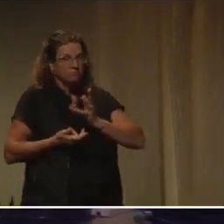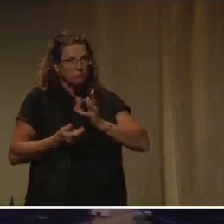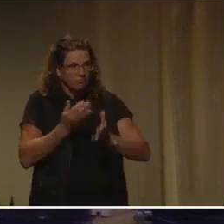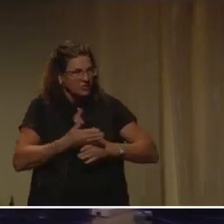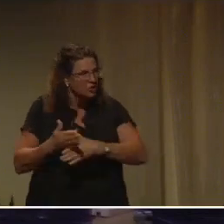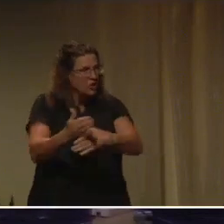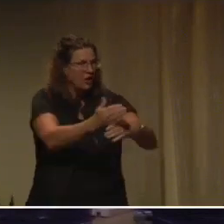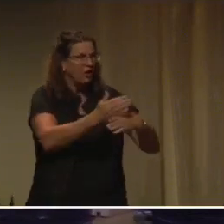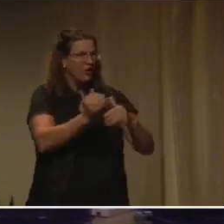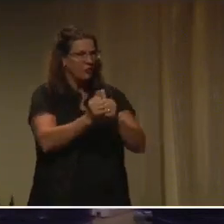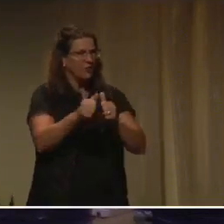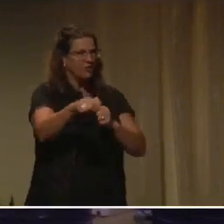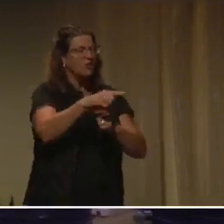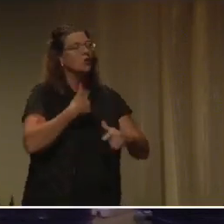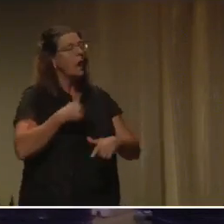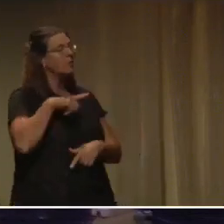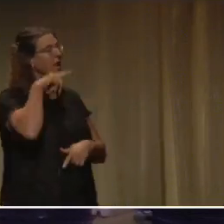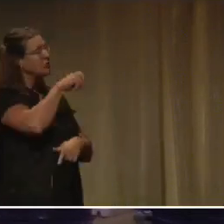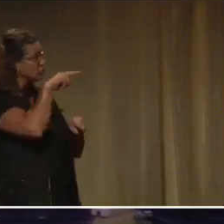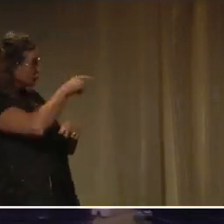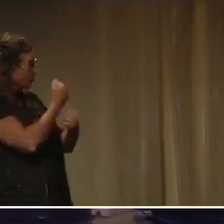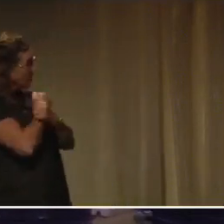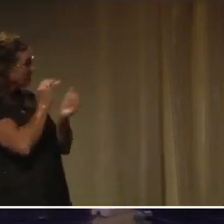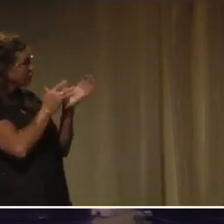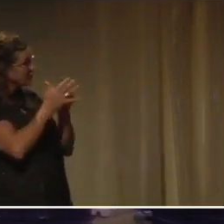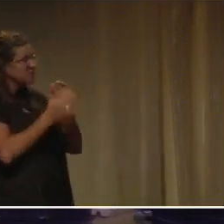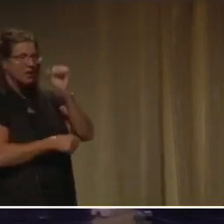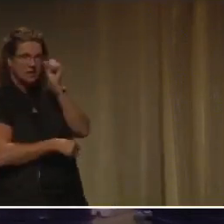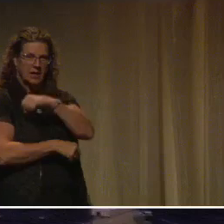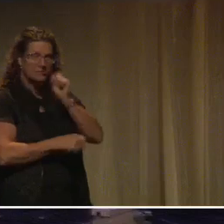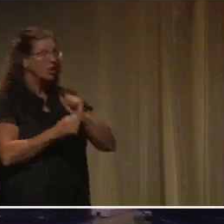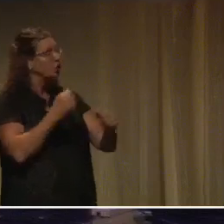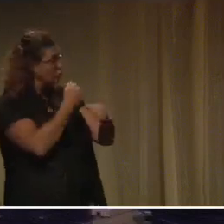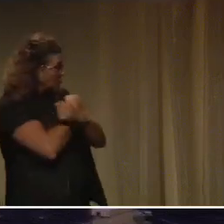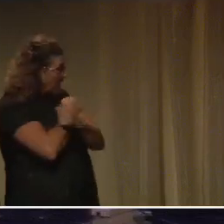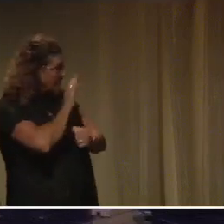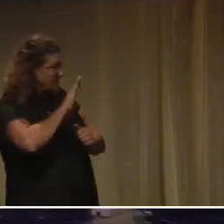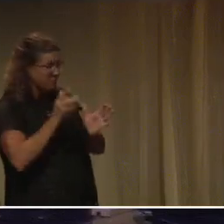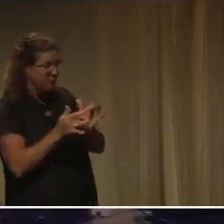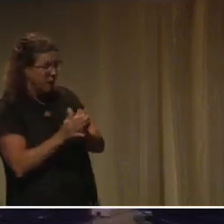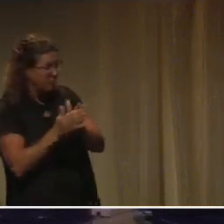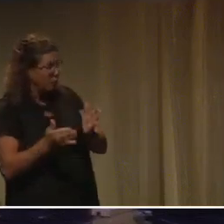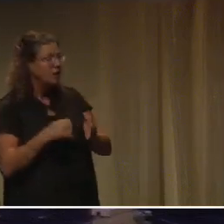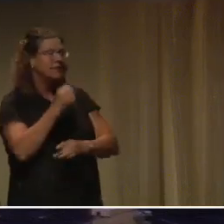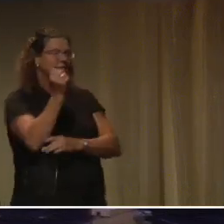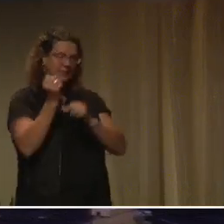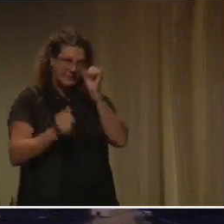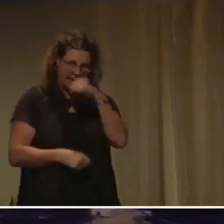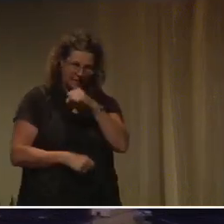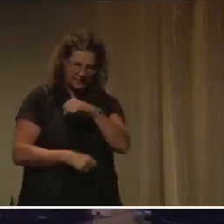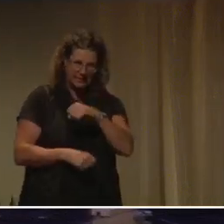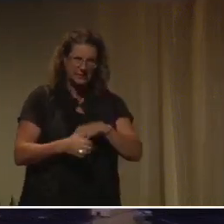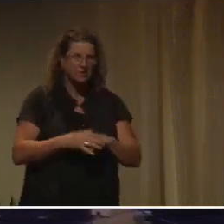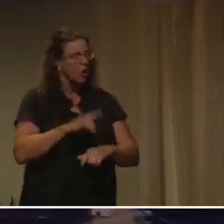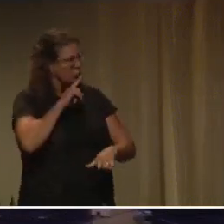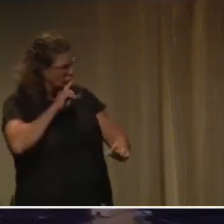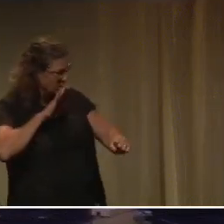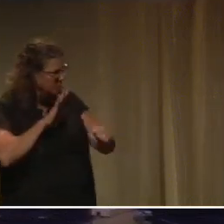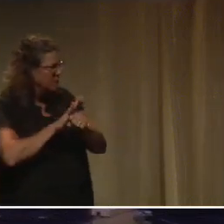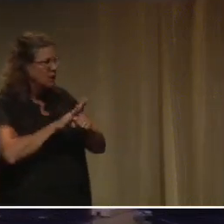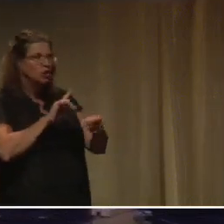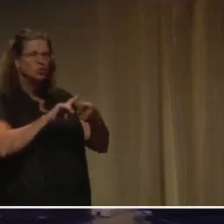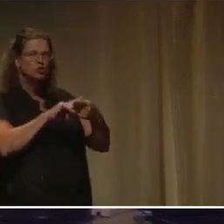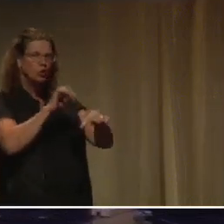Jesus? Yes, I do. And you love his word? And, yes, for sure I do. And you are committed to walking with all of these